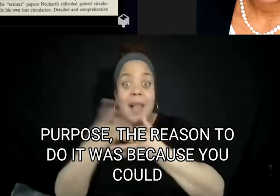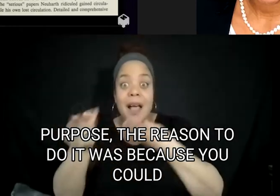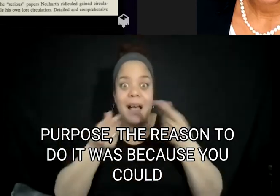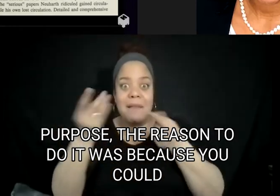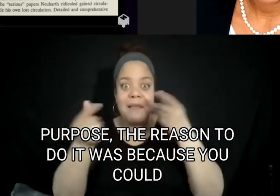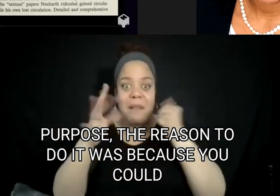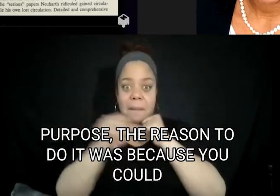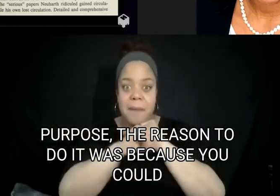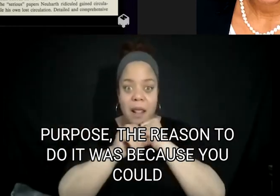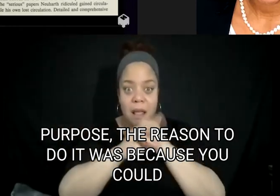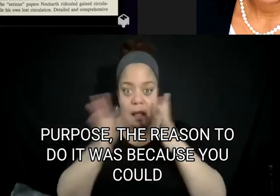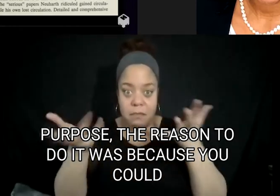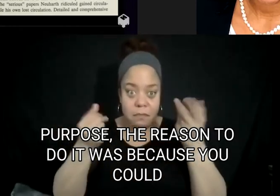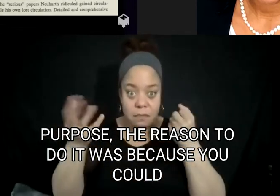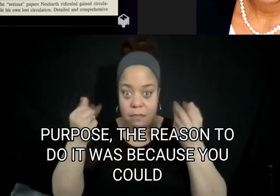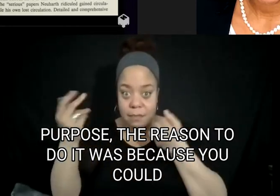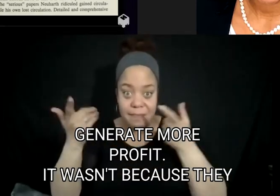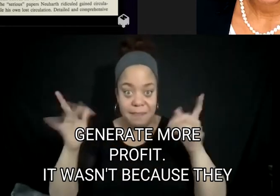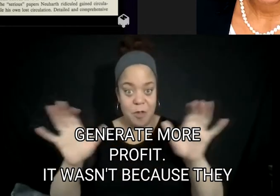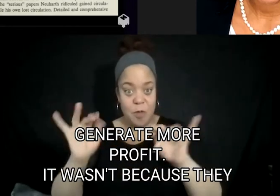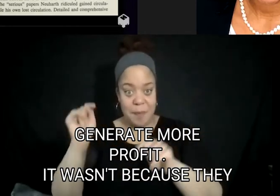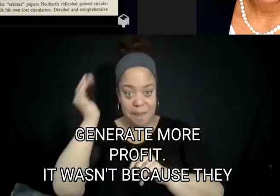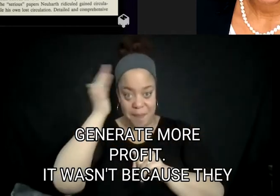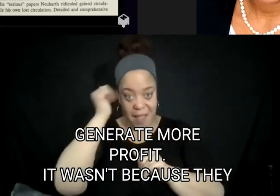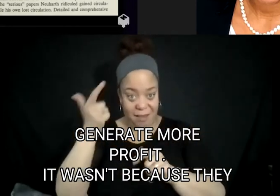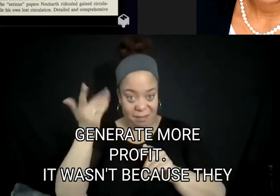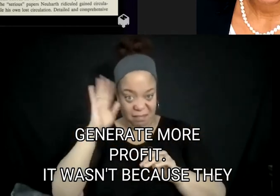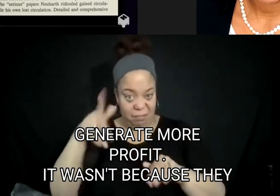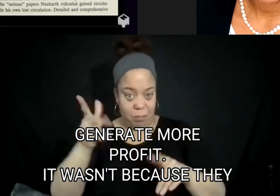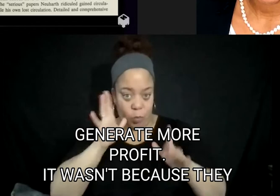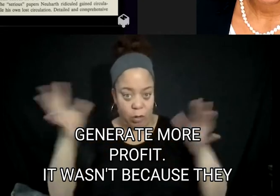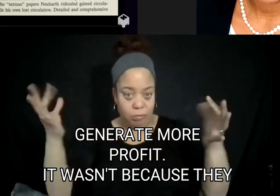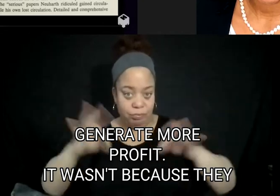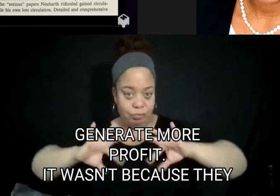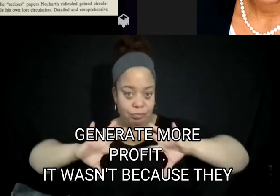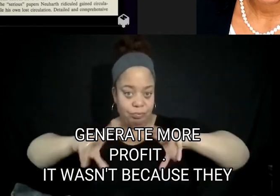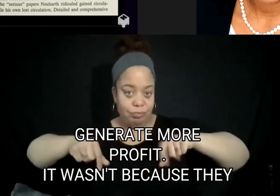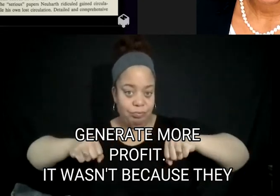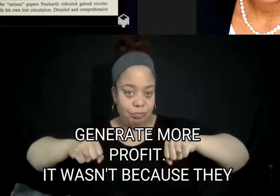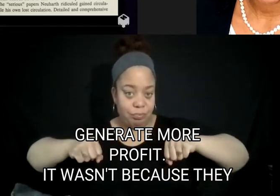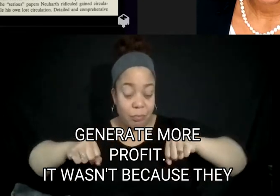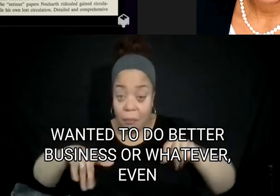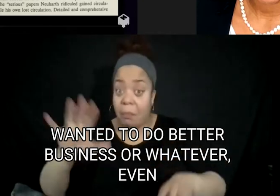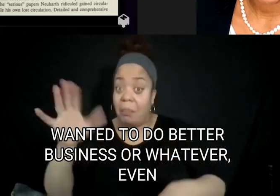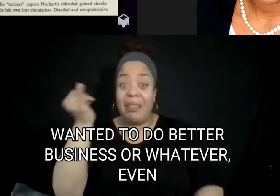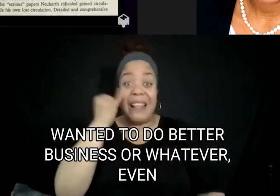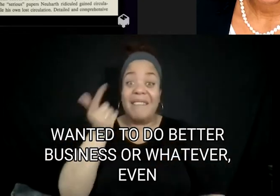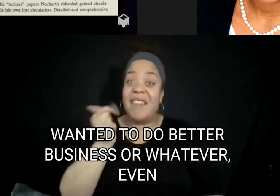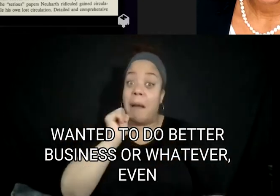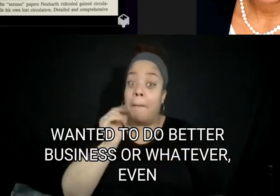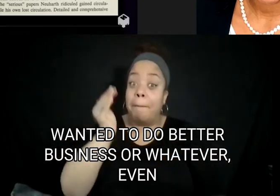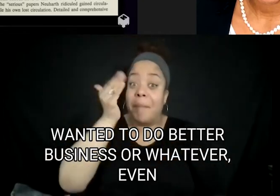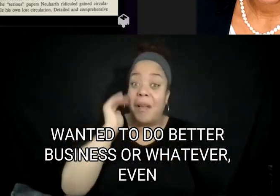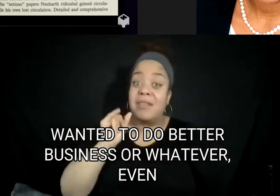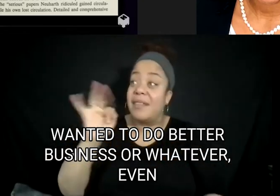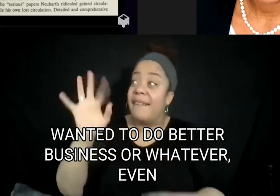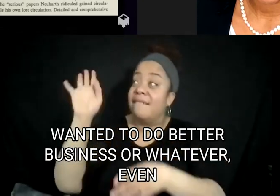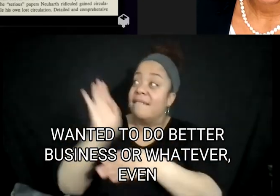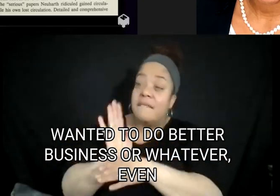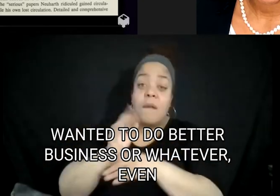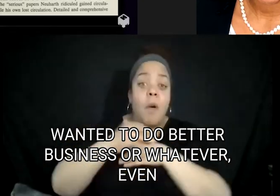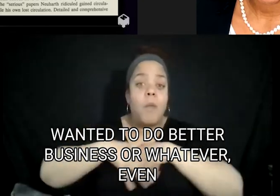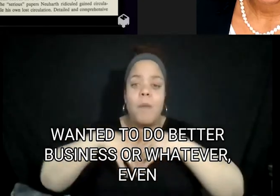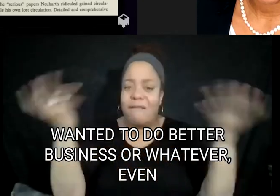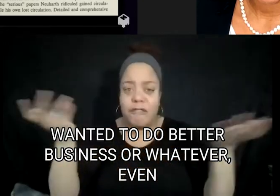they wanted to do better business or whatever, even though that's publicly a lot of what we hear from these corporations. And